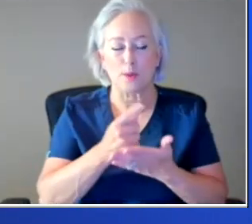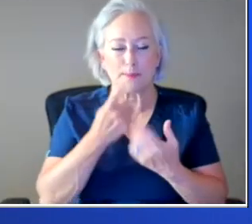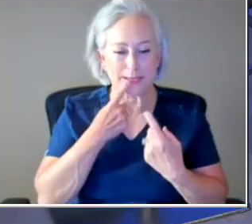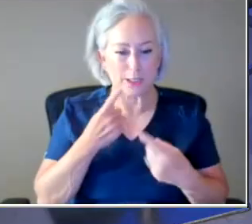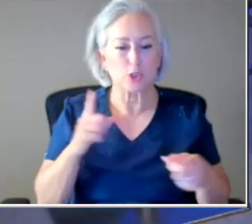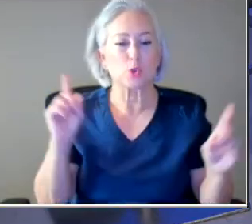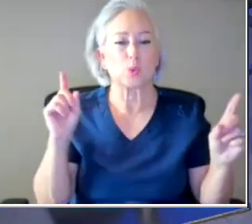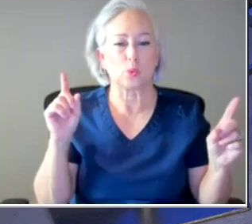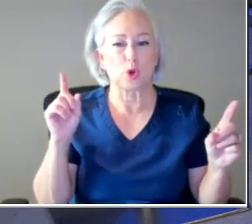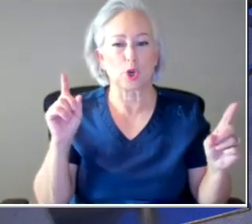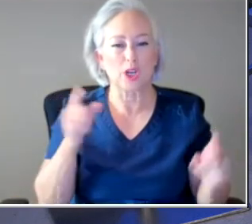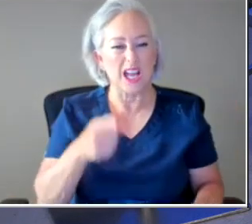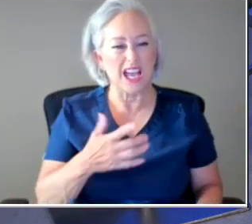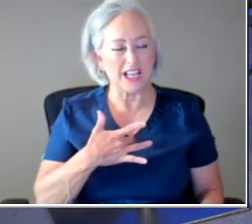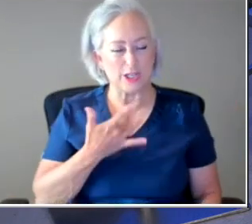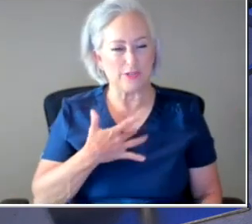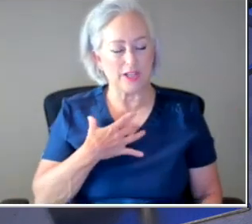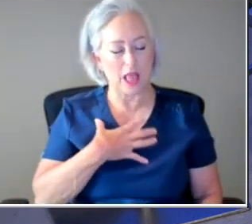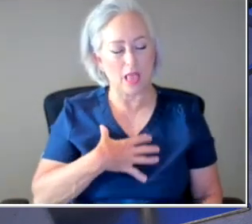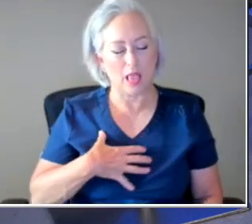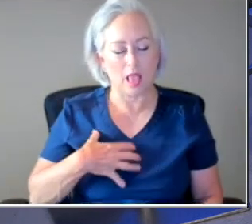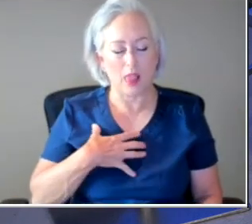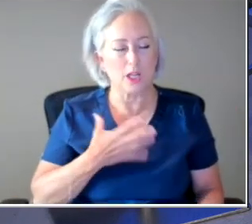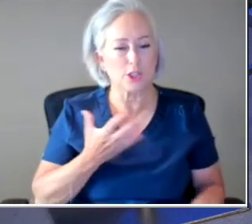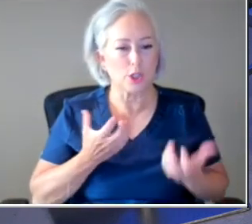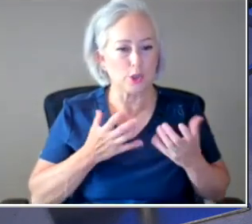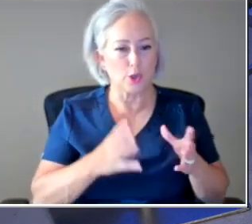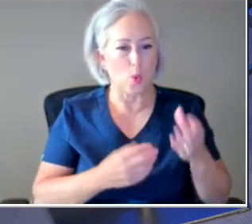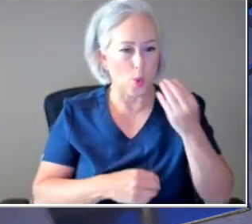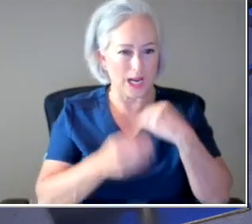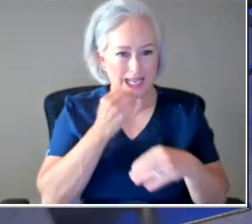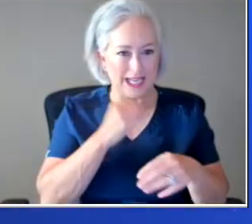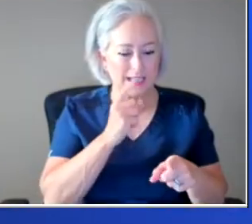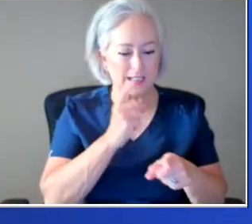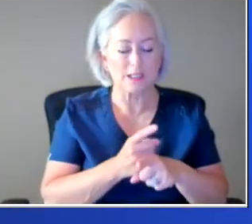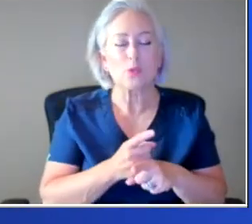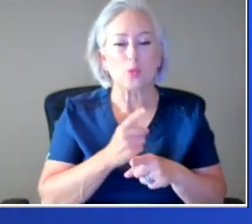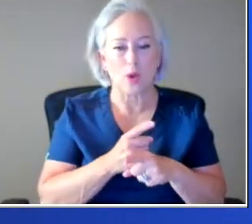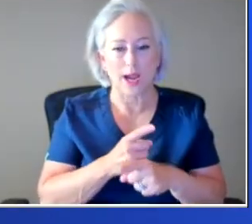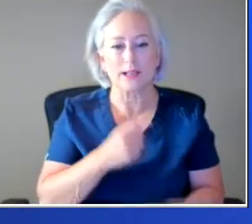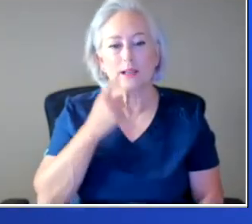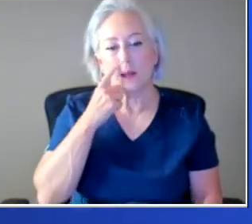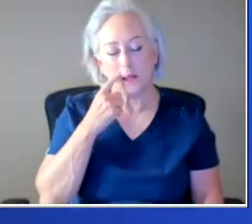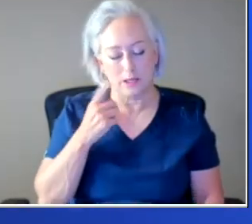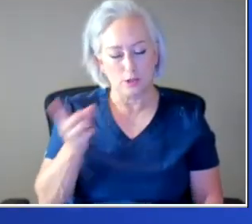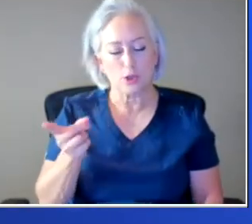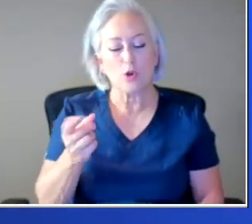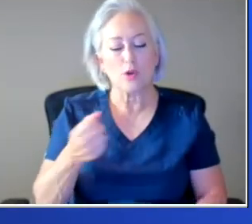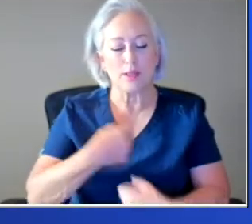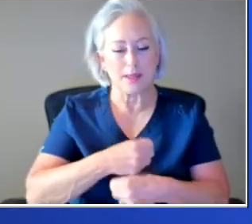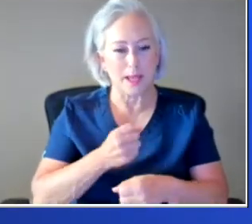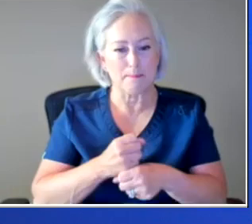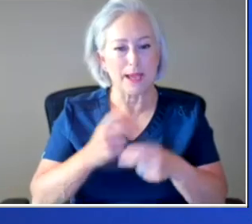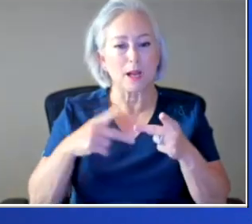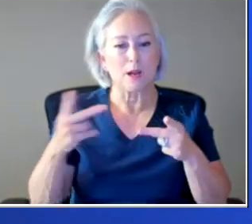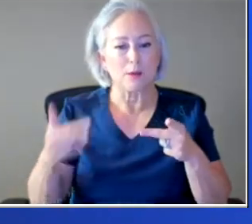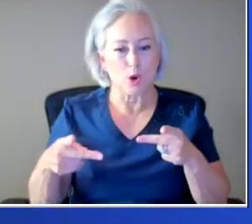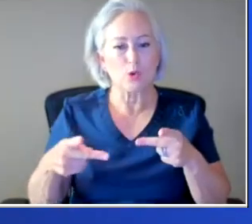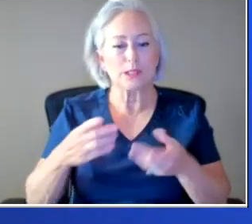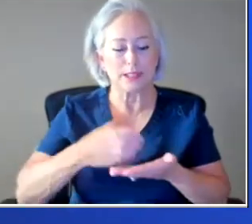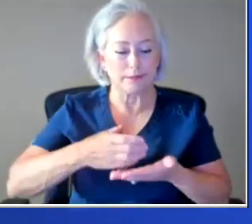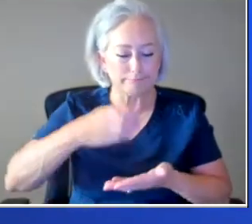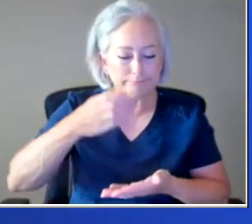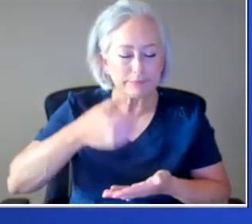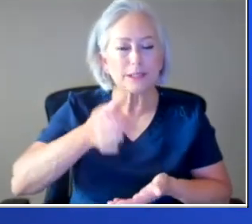feeling sick, so that's the last thing you want to do is eat? Right. And so they were making me protein shakes with, you know, peanut butter and, you